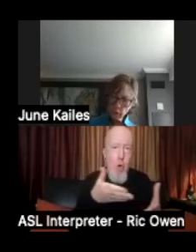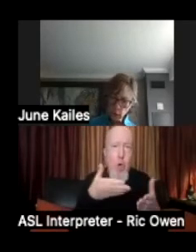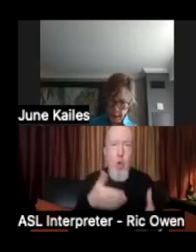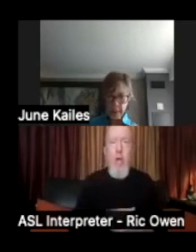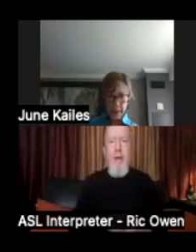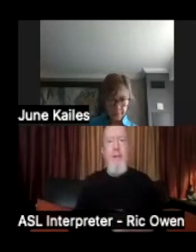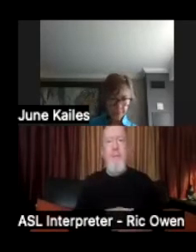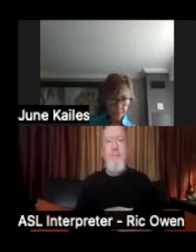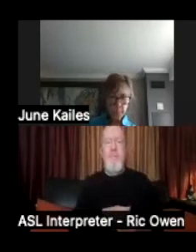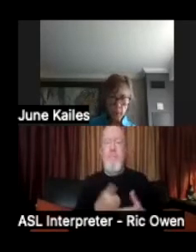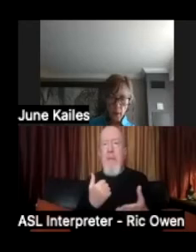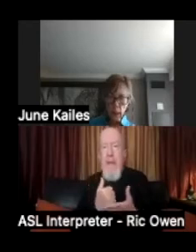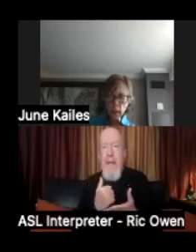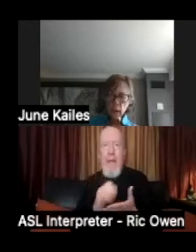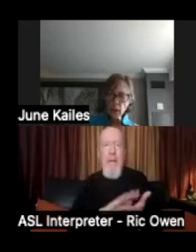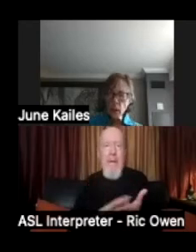cleaning.